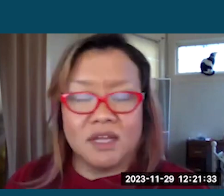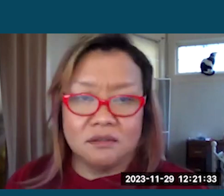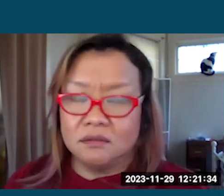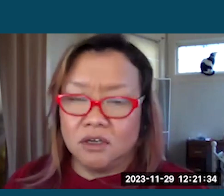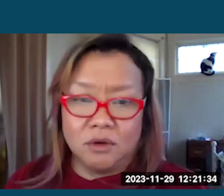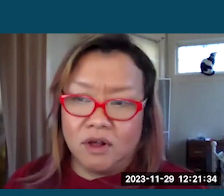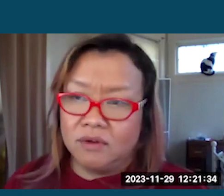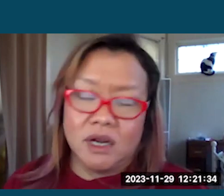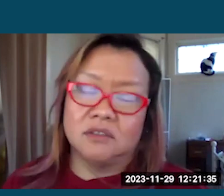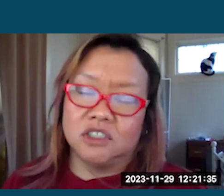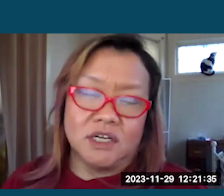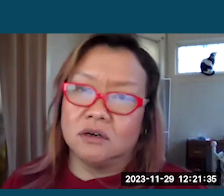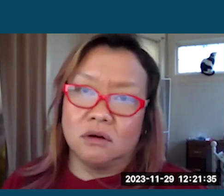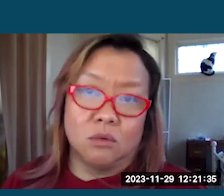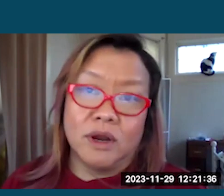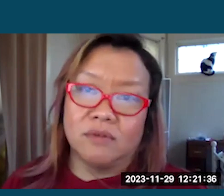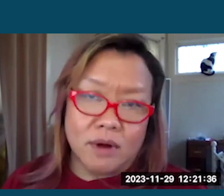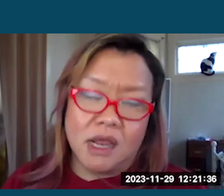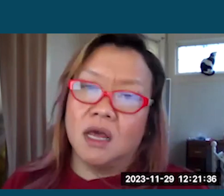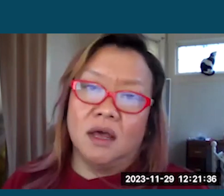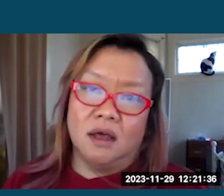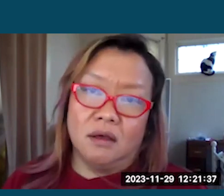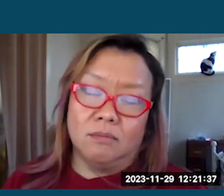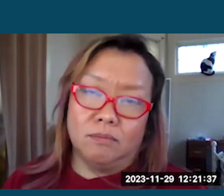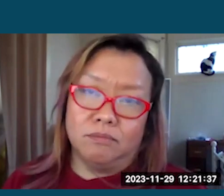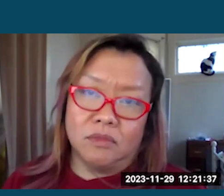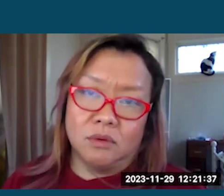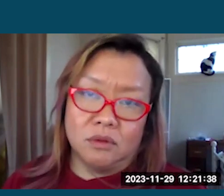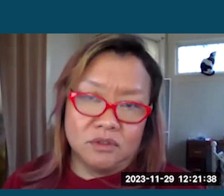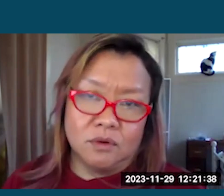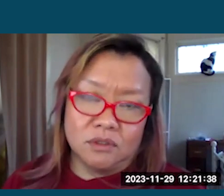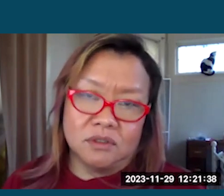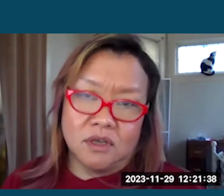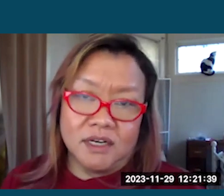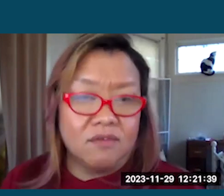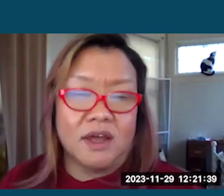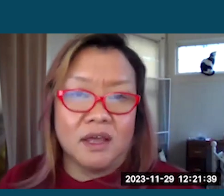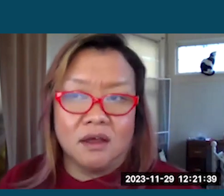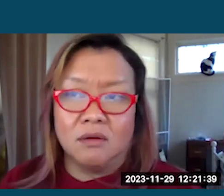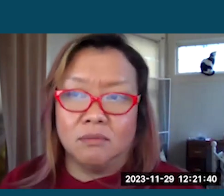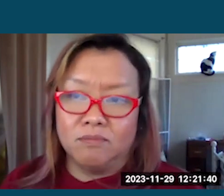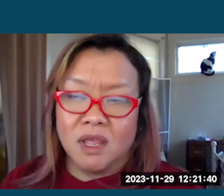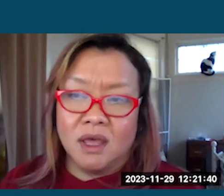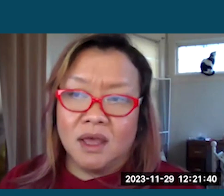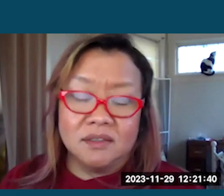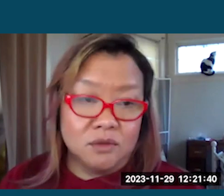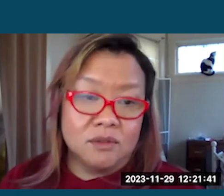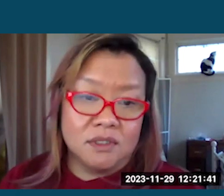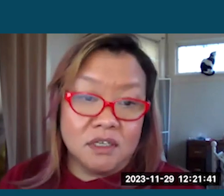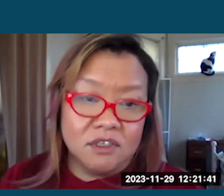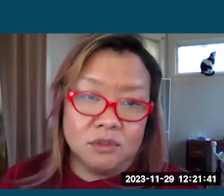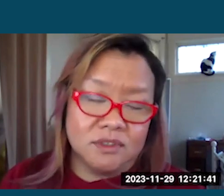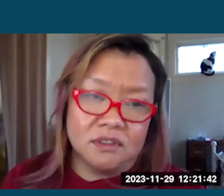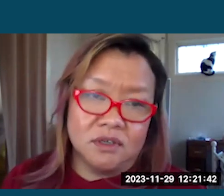whether that's involving race or gender or whatever, right? Those folks identify as